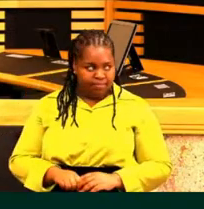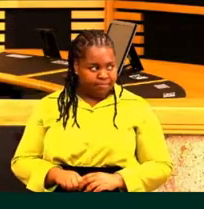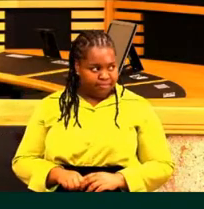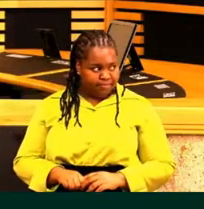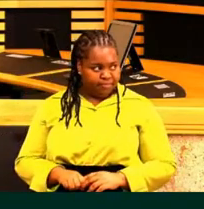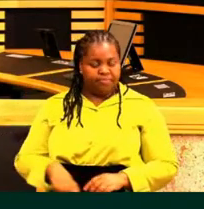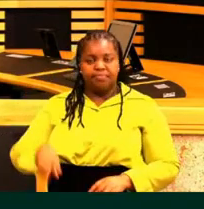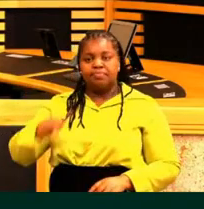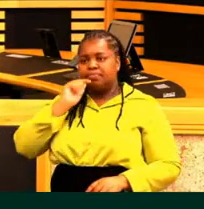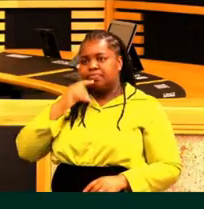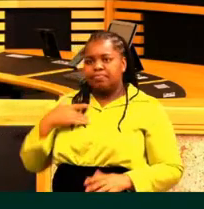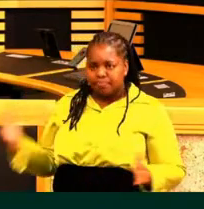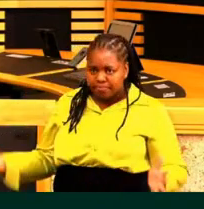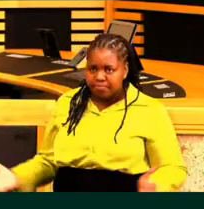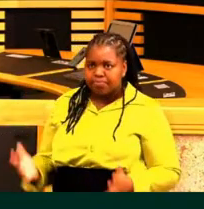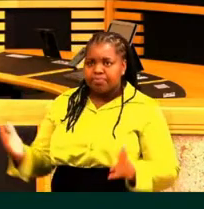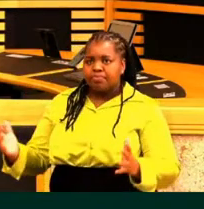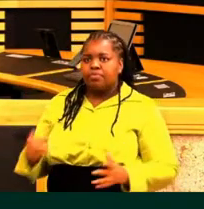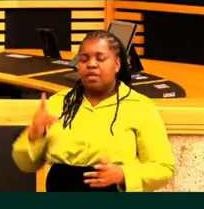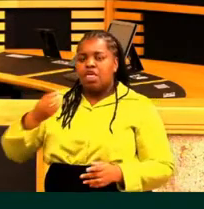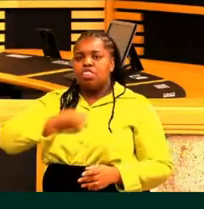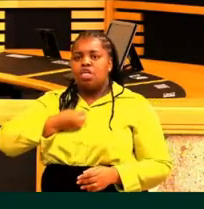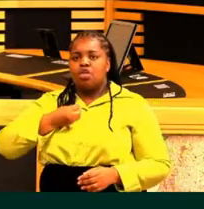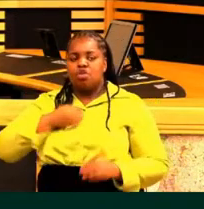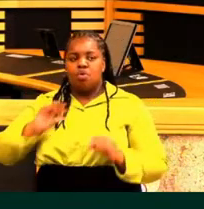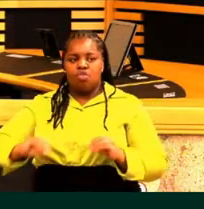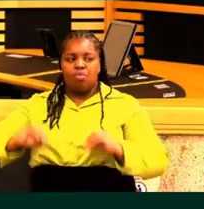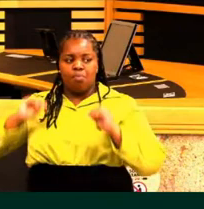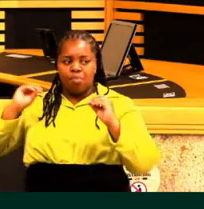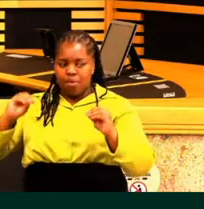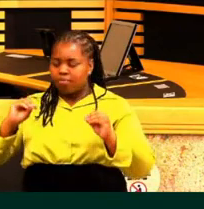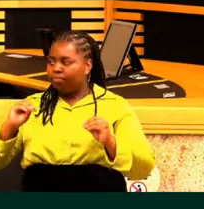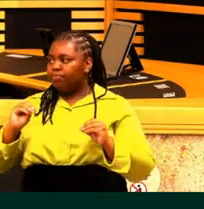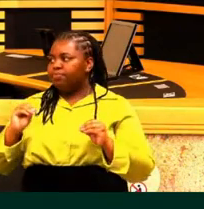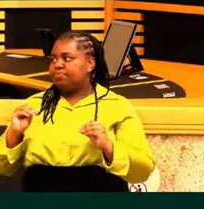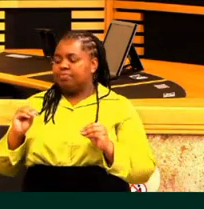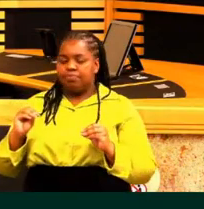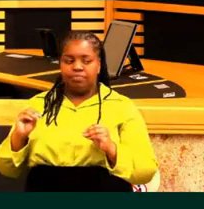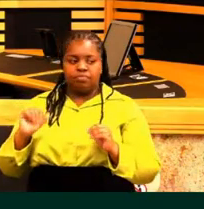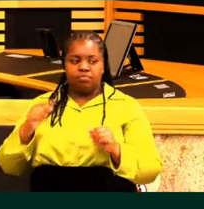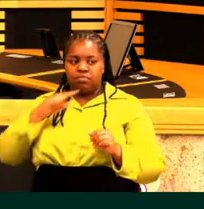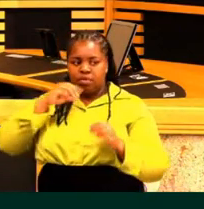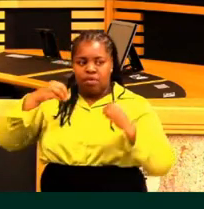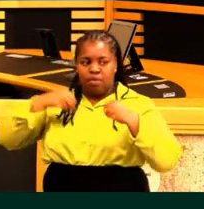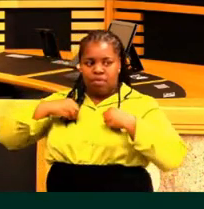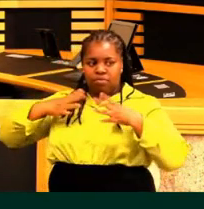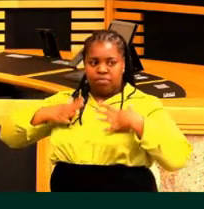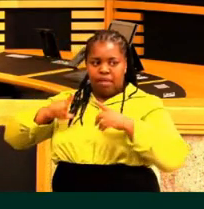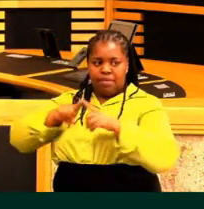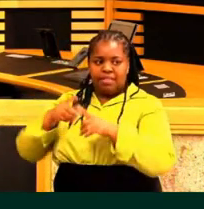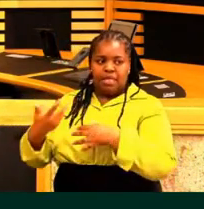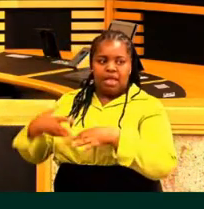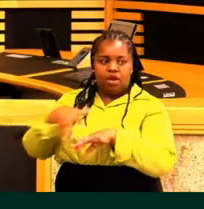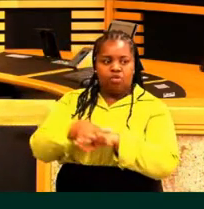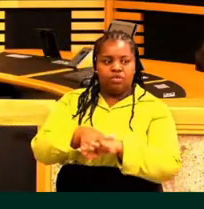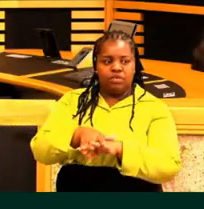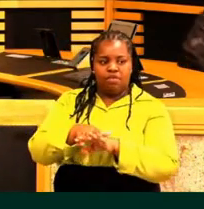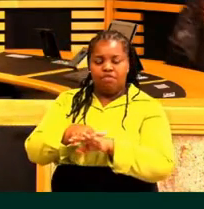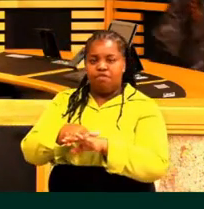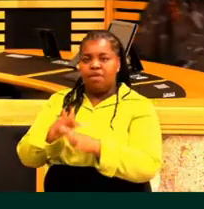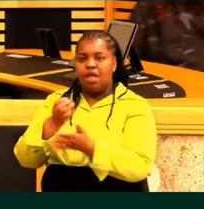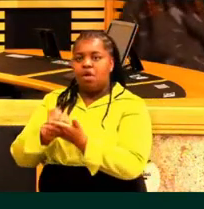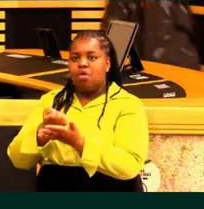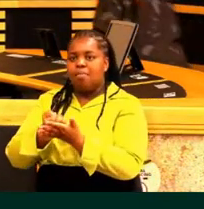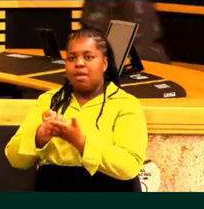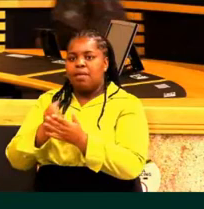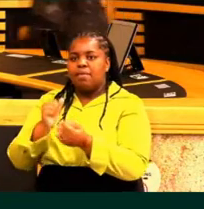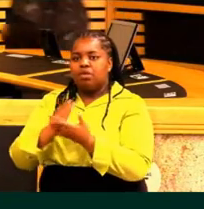encouraging and socially involved youth to promote active settings entrepreneurship and inclusive economy can essentially be